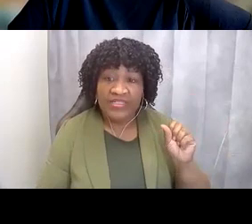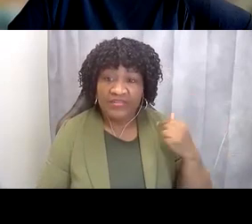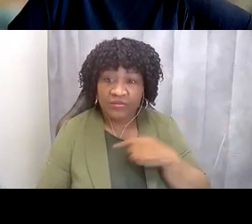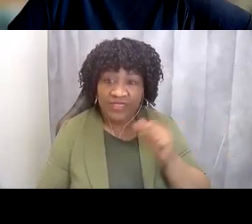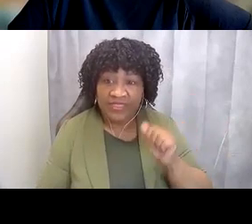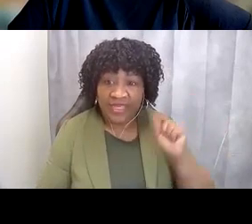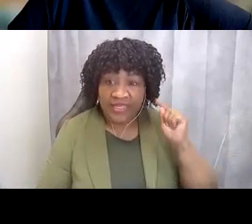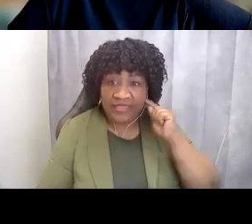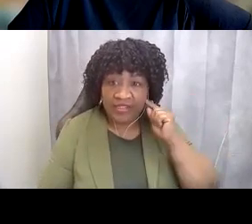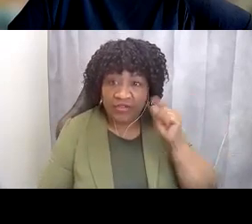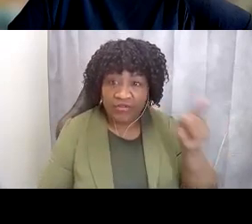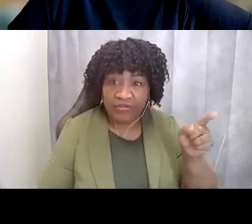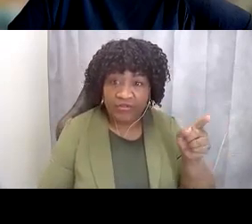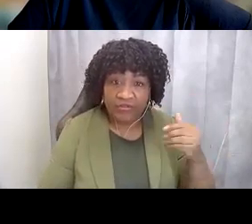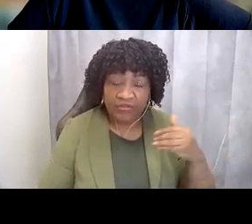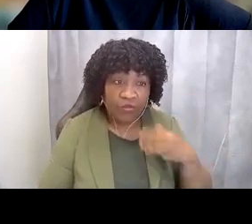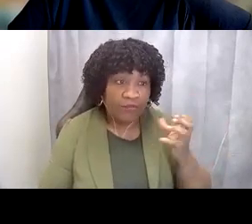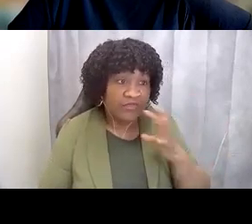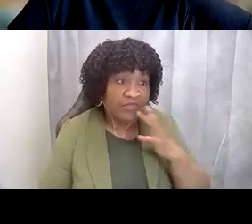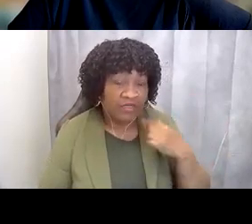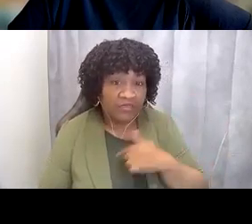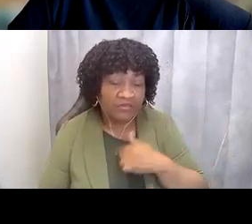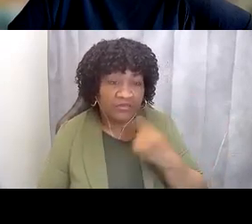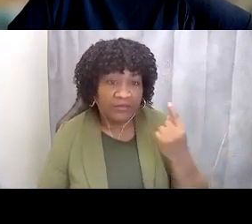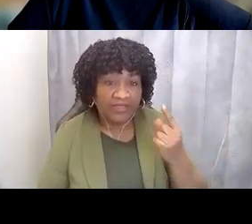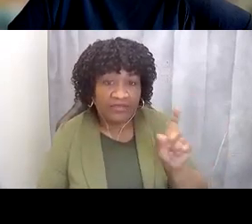room. Did you have something for us?